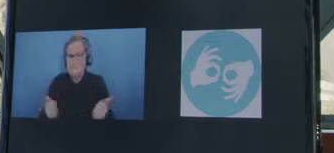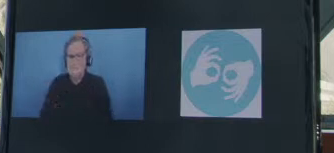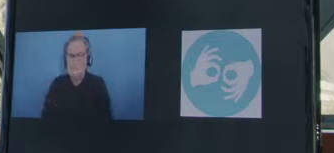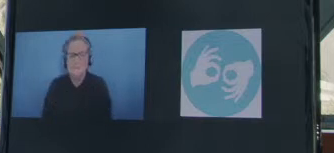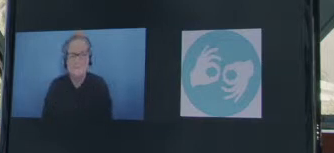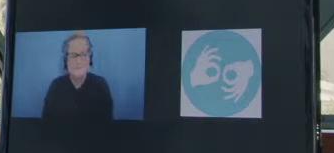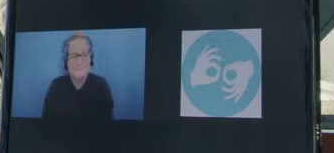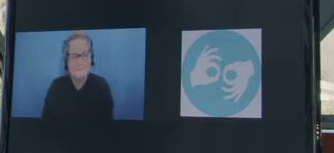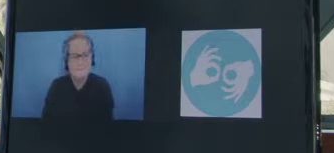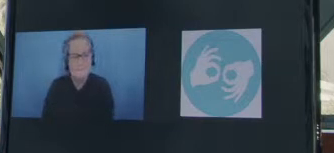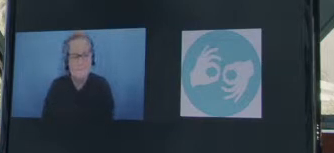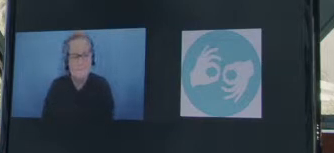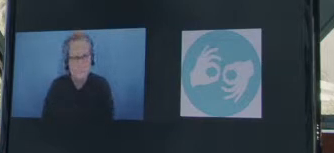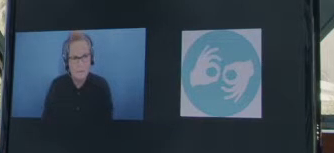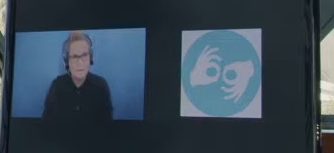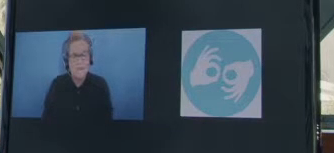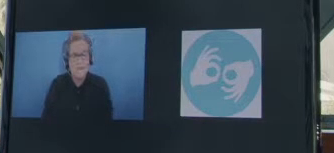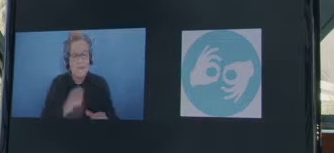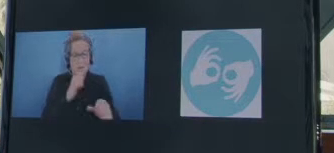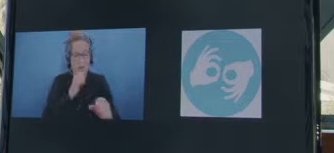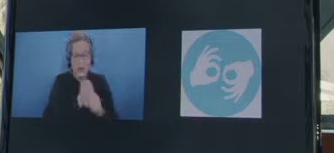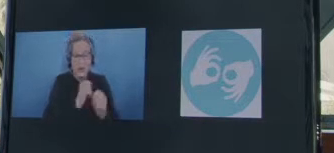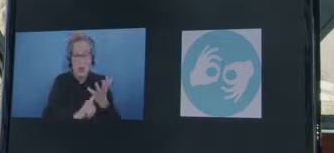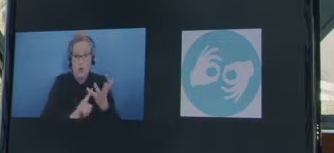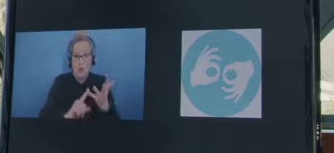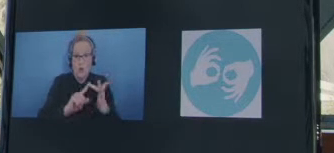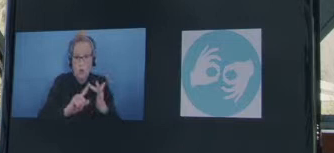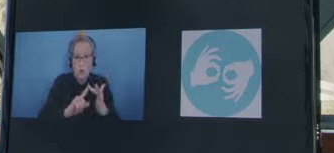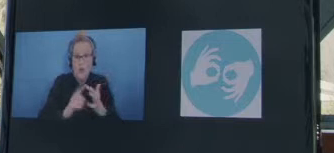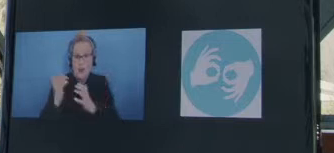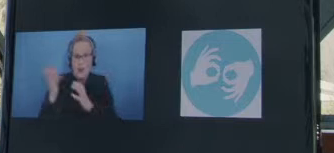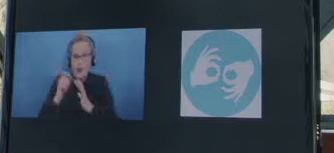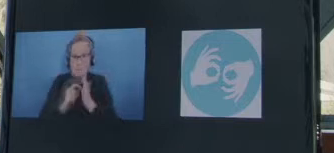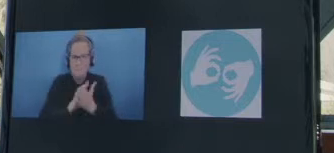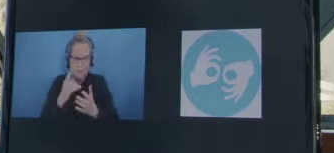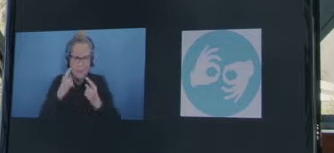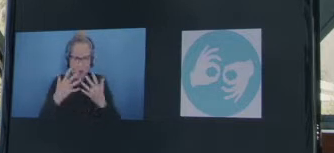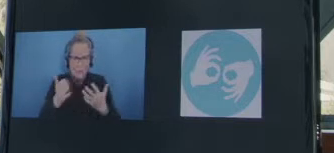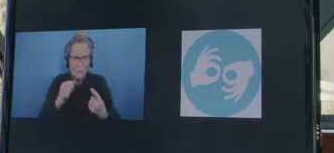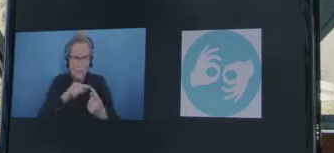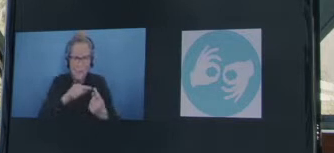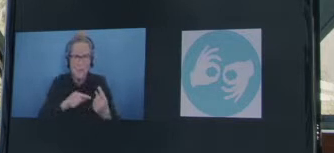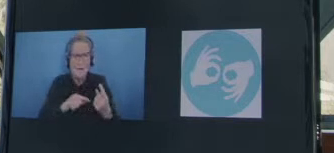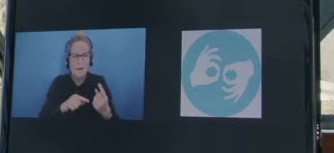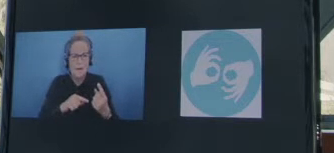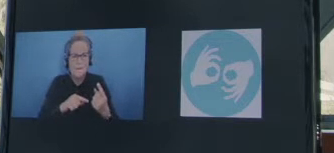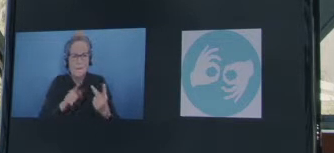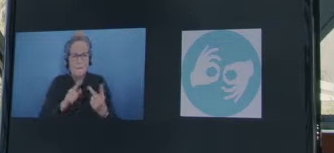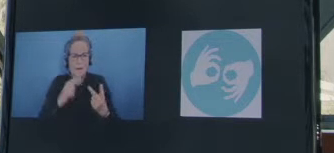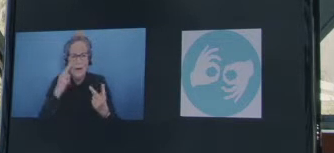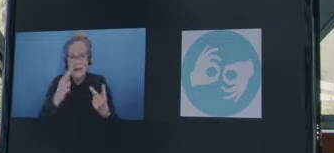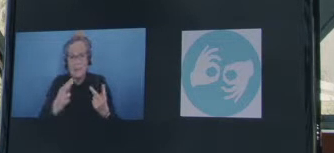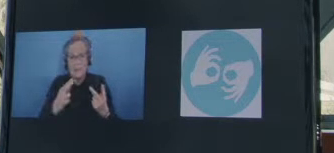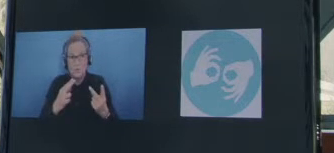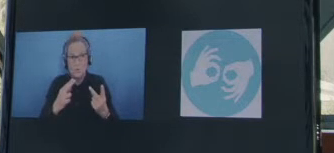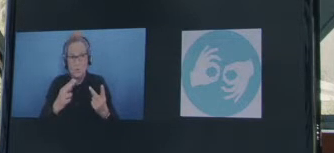In looking at these different glues, one of which is the coconut pith that I just showed, there's a wonderful natural glue made out